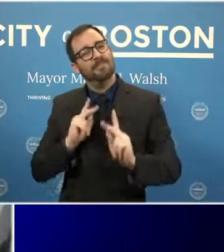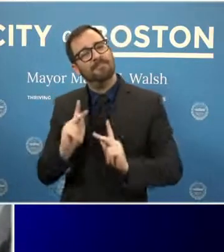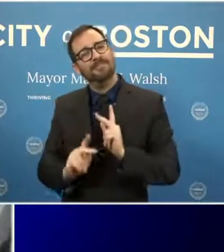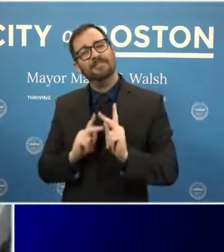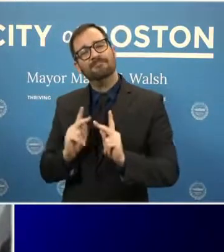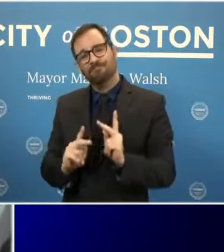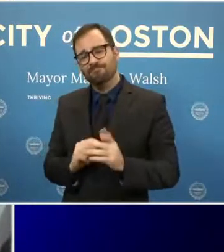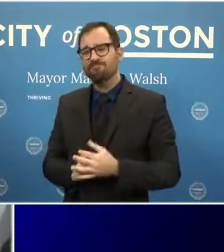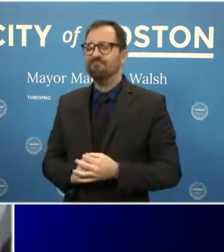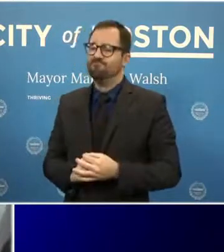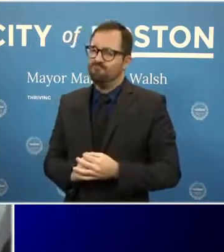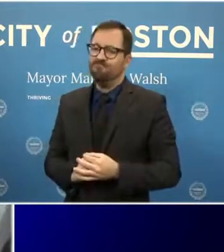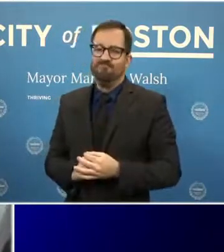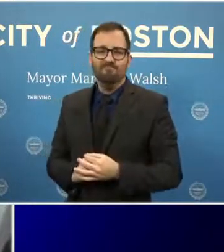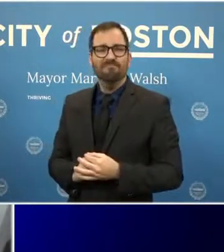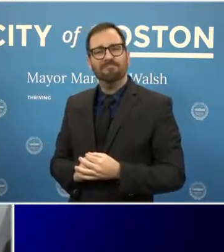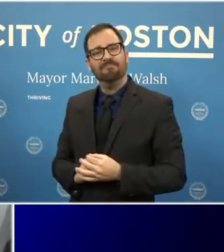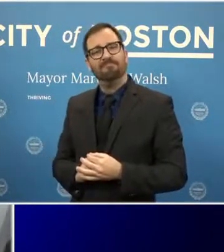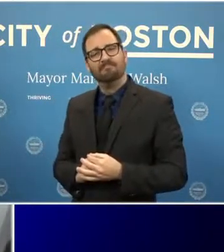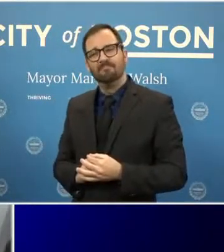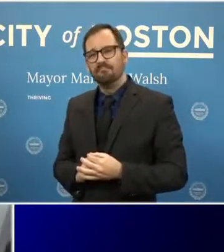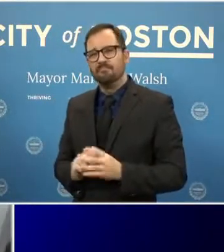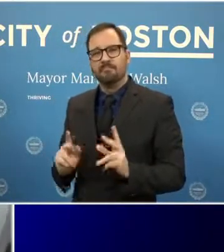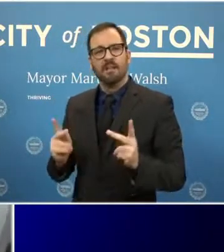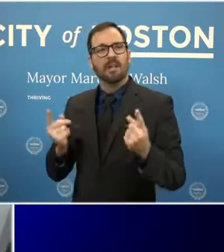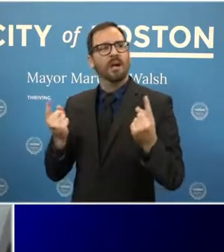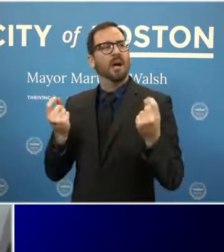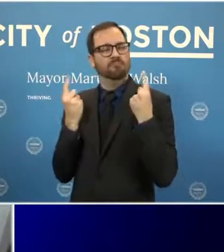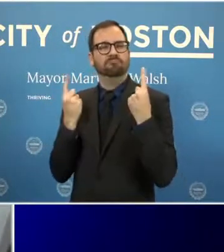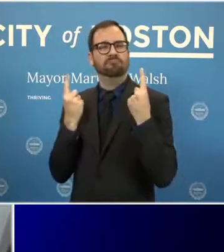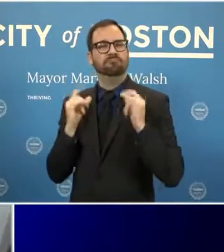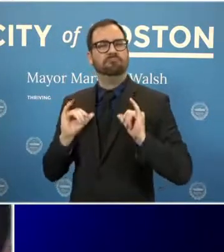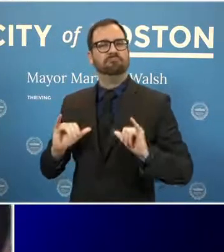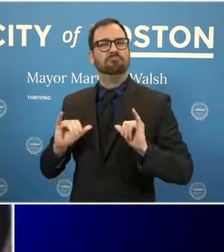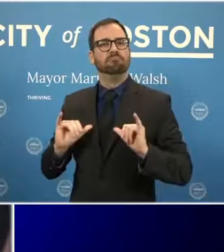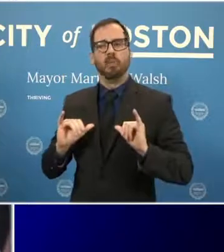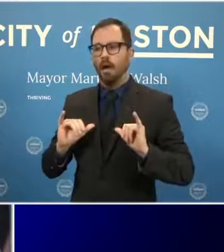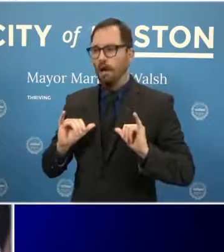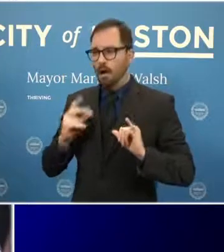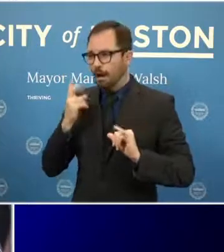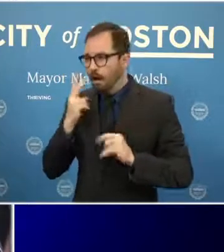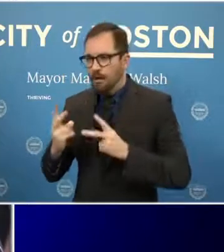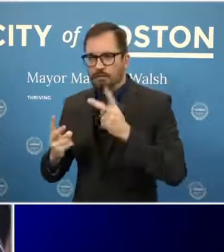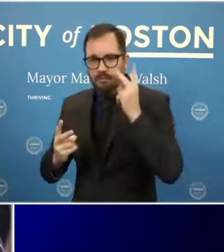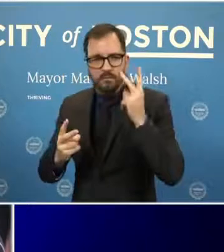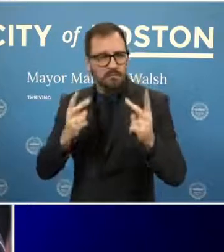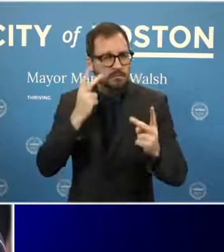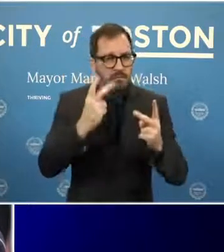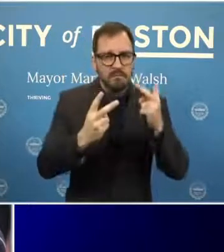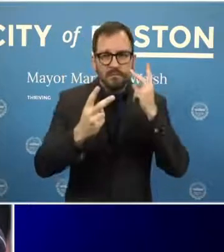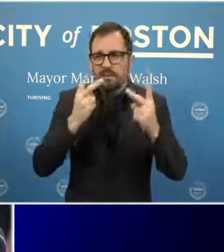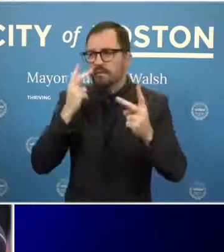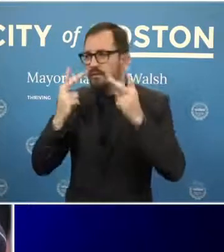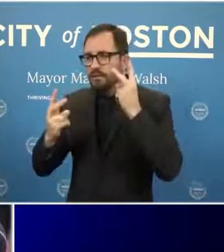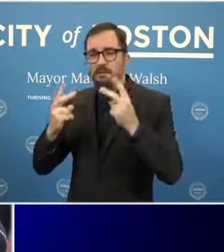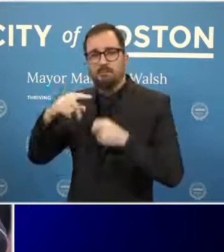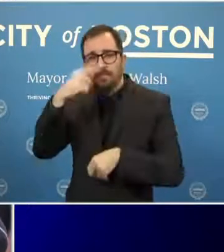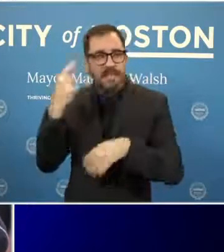different demographics have systemically been disenfranchised. It's through that seeing that